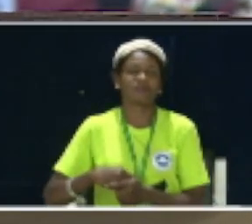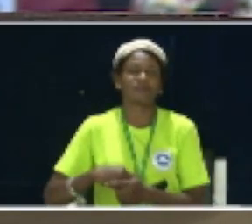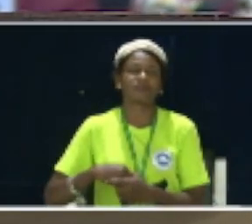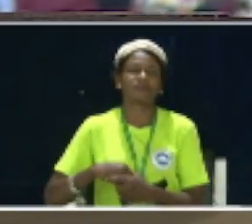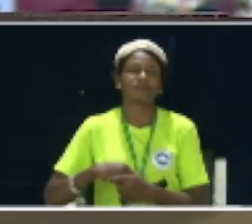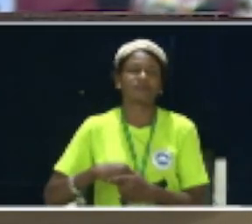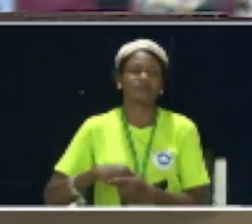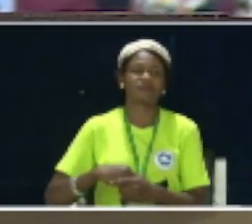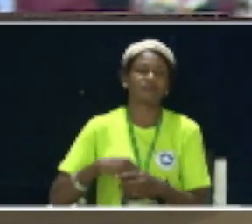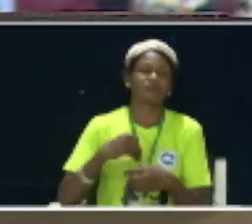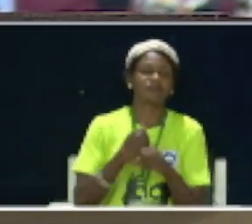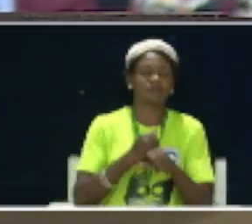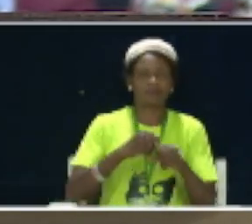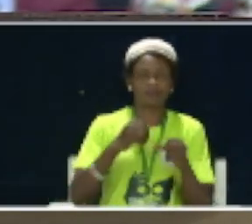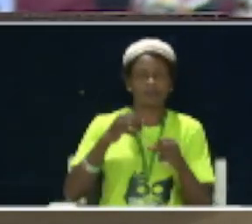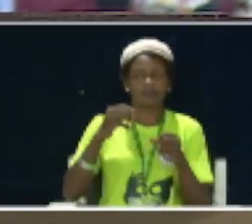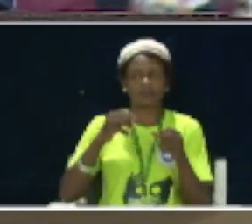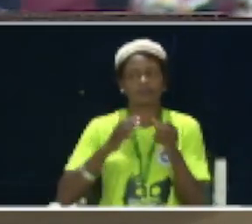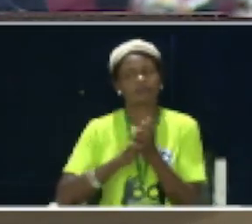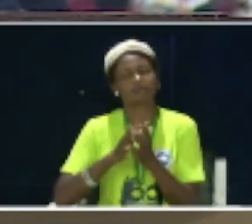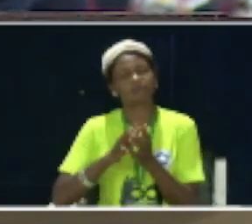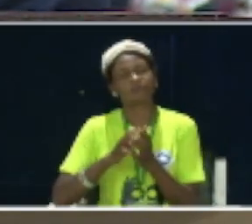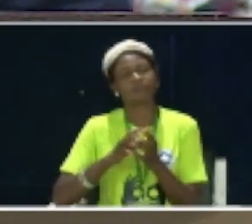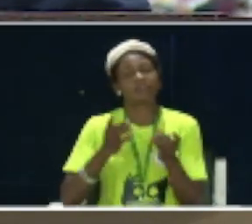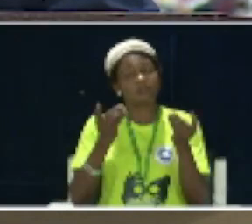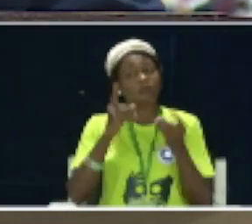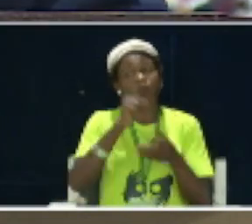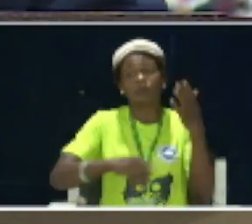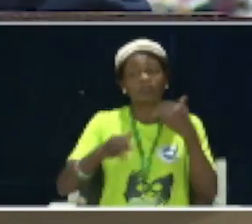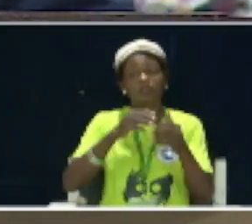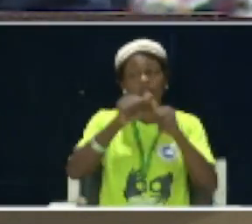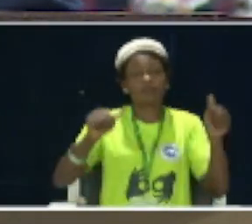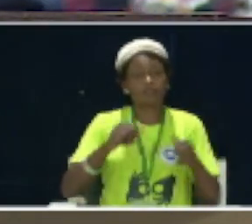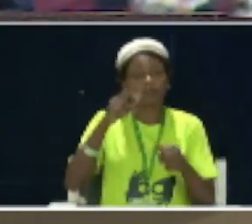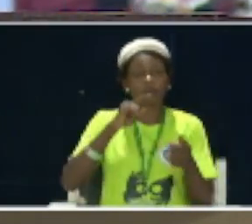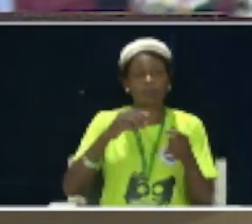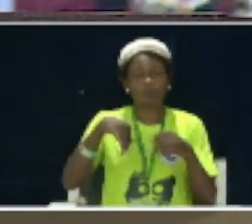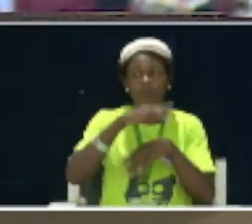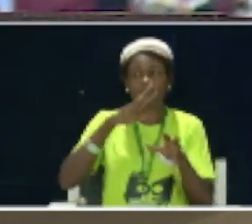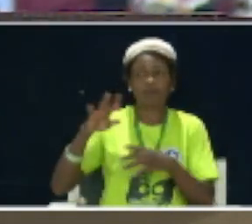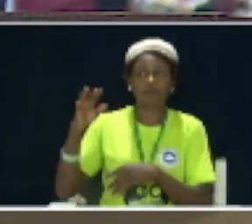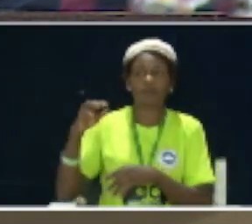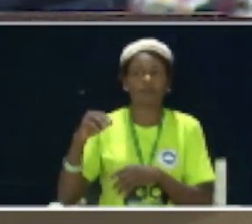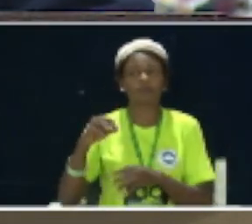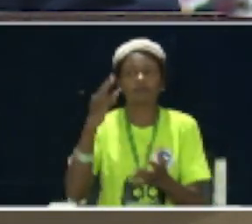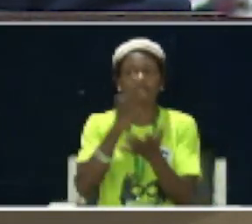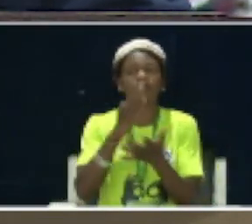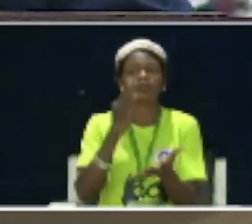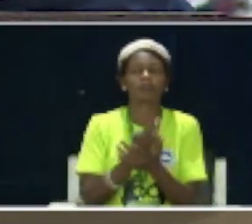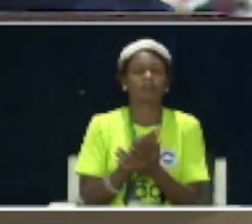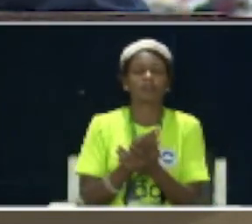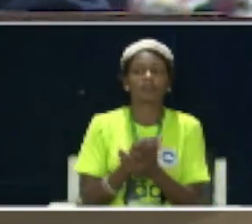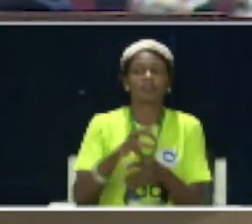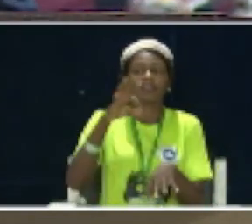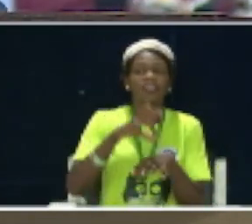So you make a demand. Which area do you want an overflow of blessing? Financially,